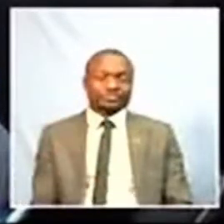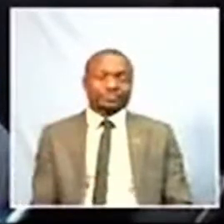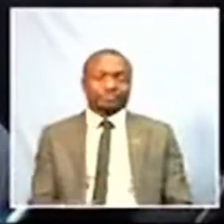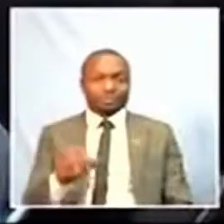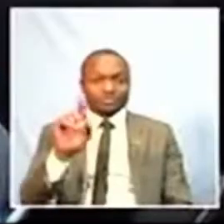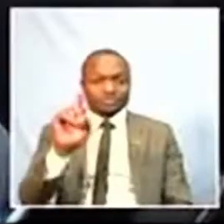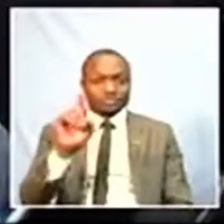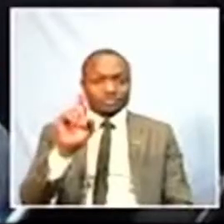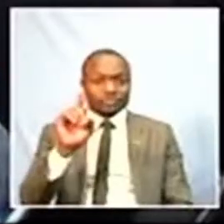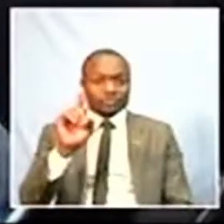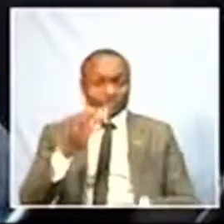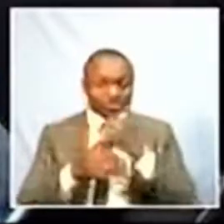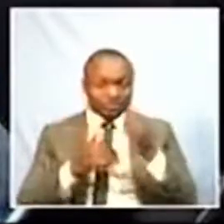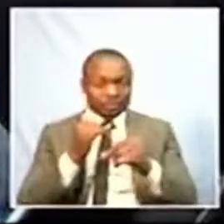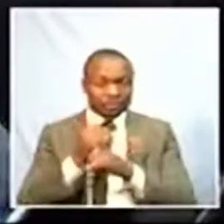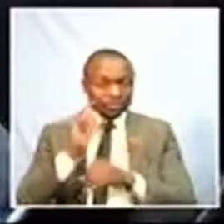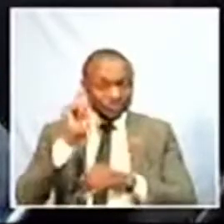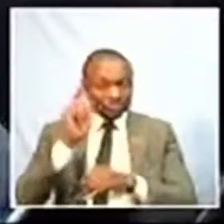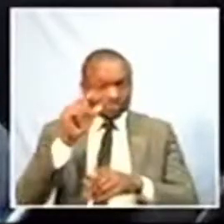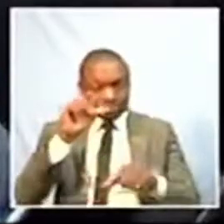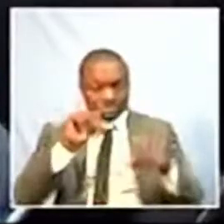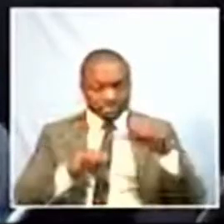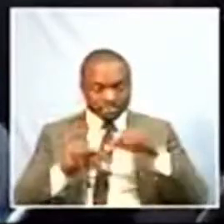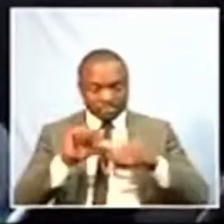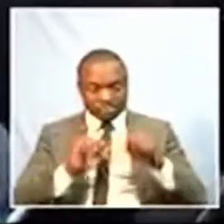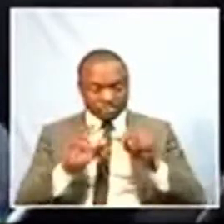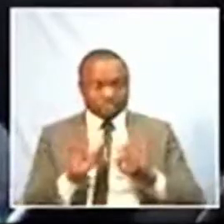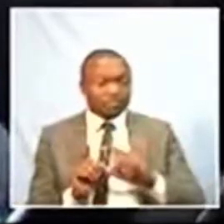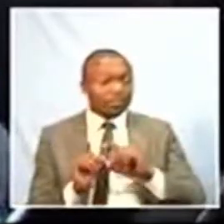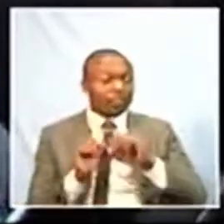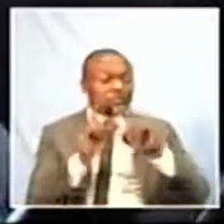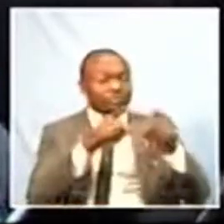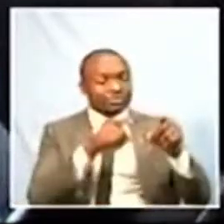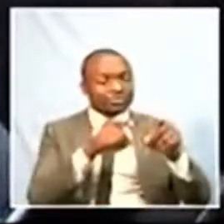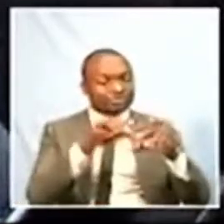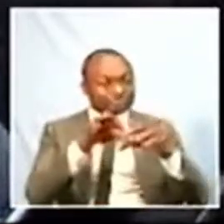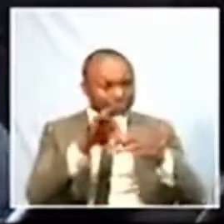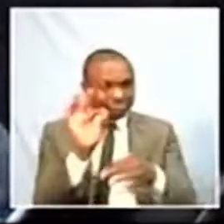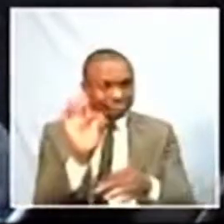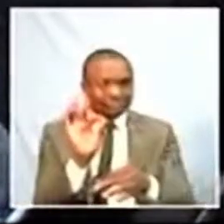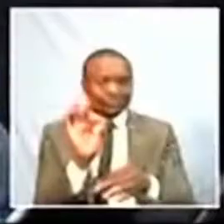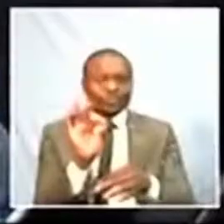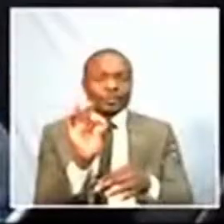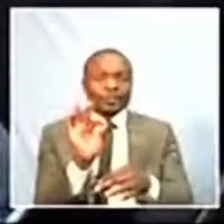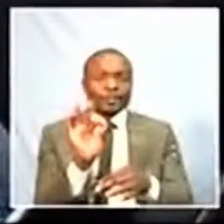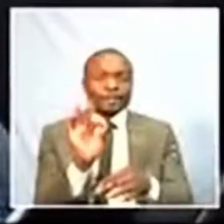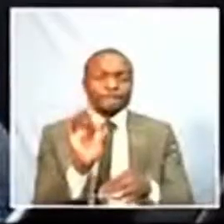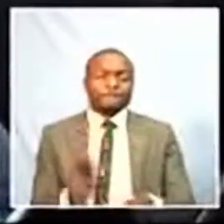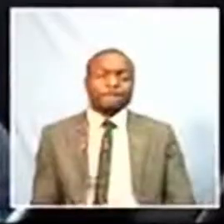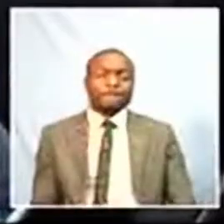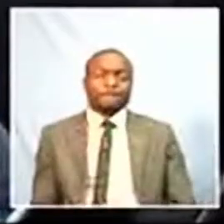year later, auditors they've just found and even the planning